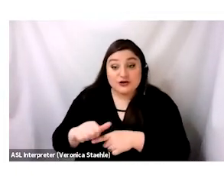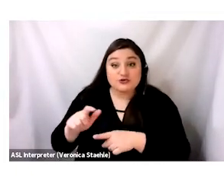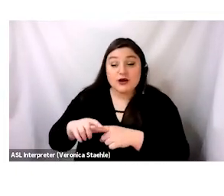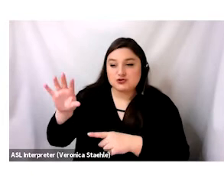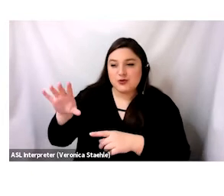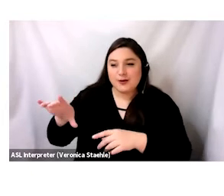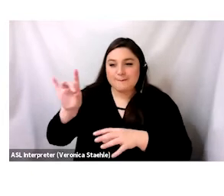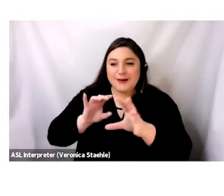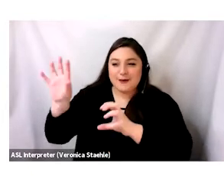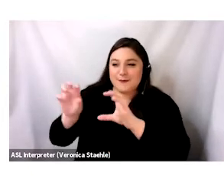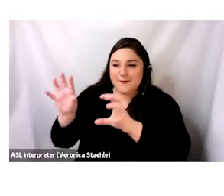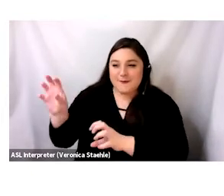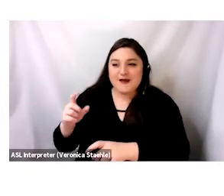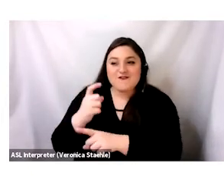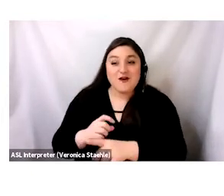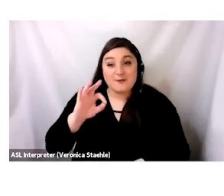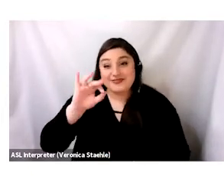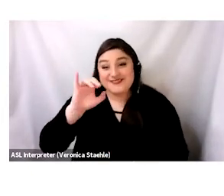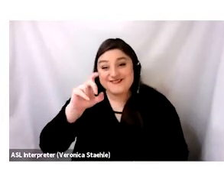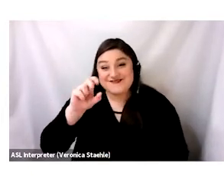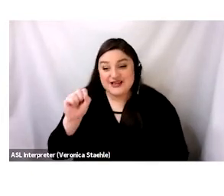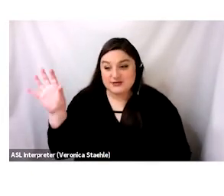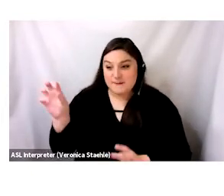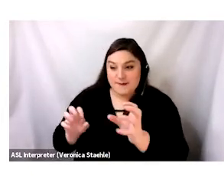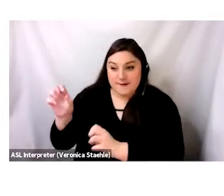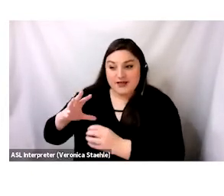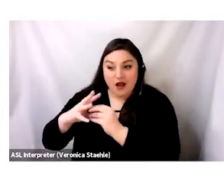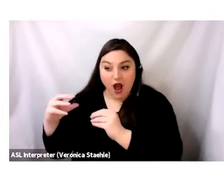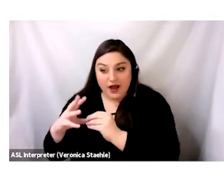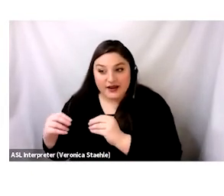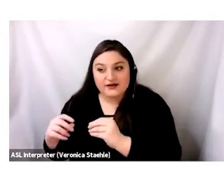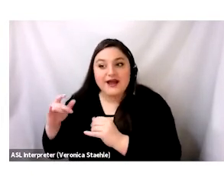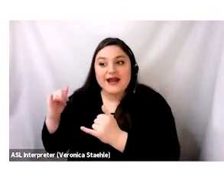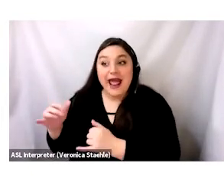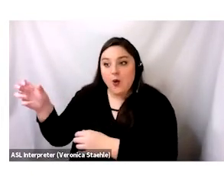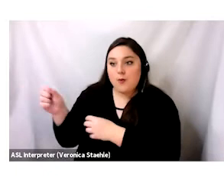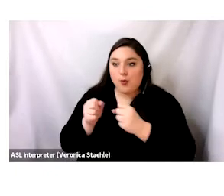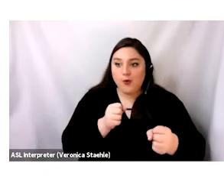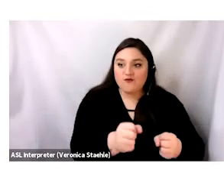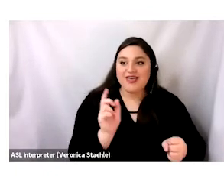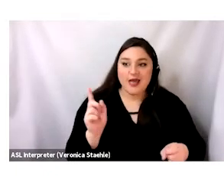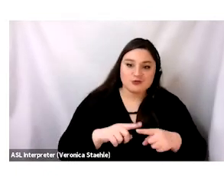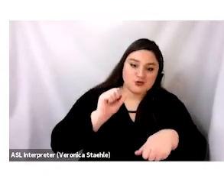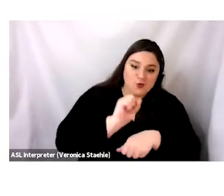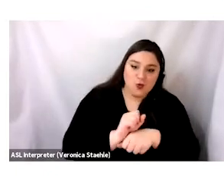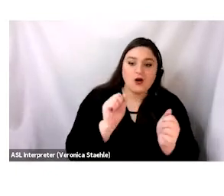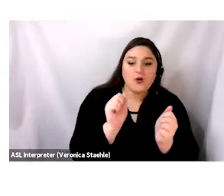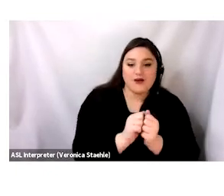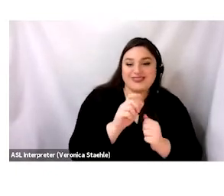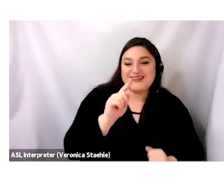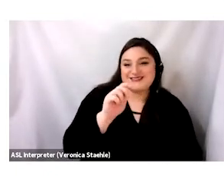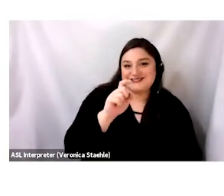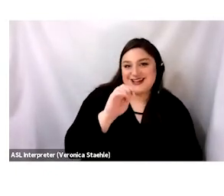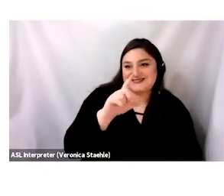weaving. And Black women played a very important role in the development of textile production prior to and during the Industrial